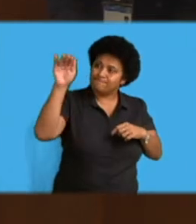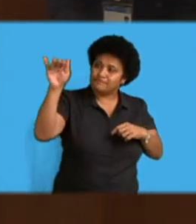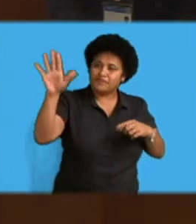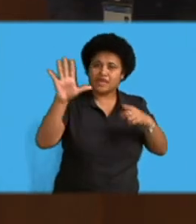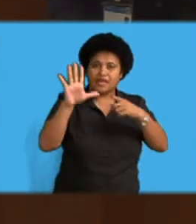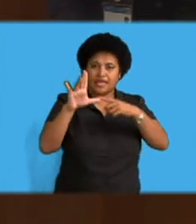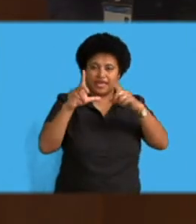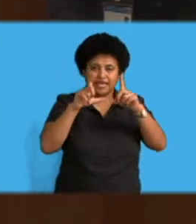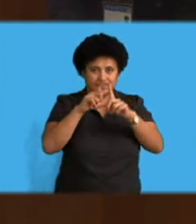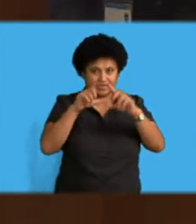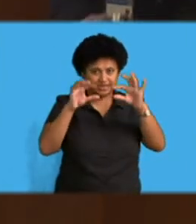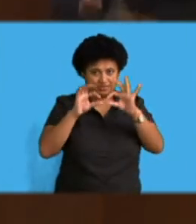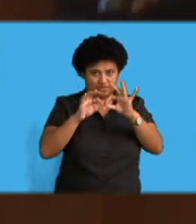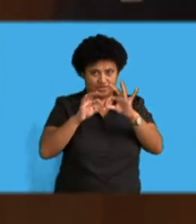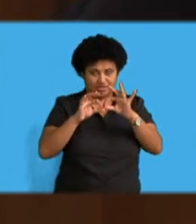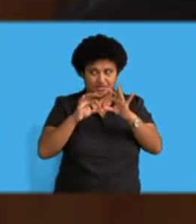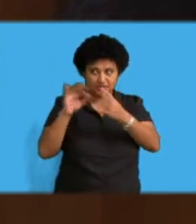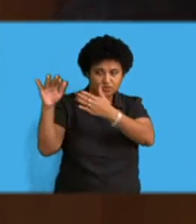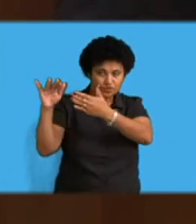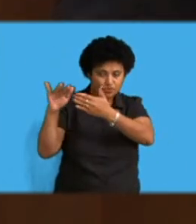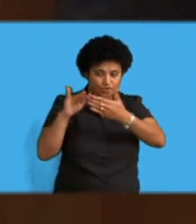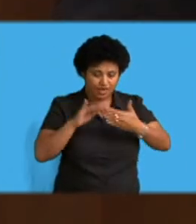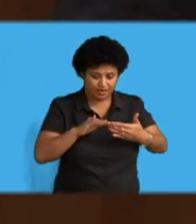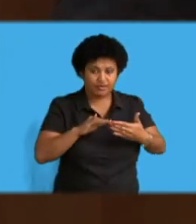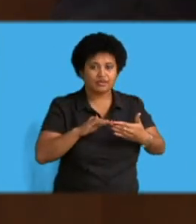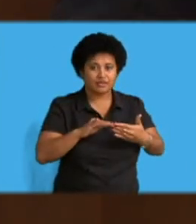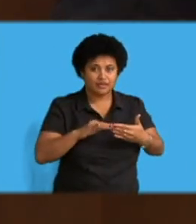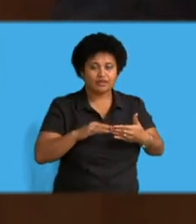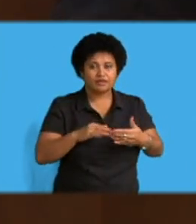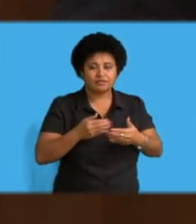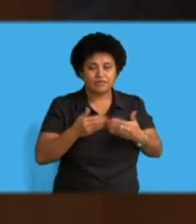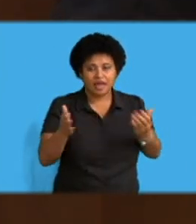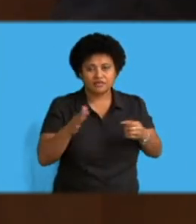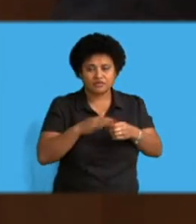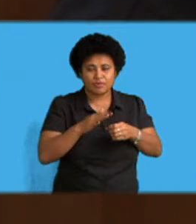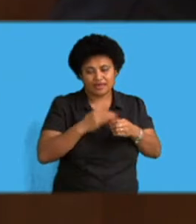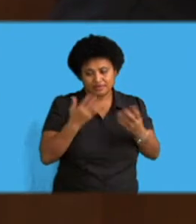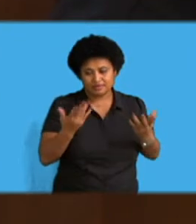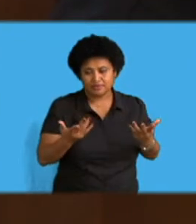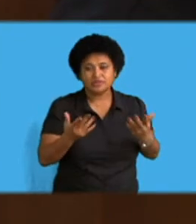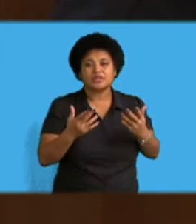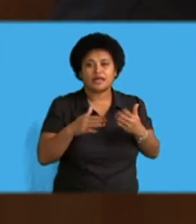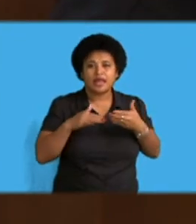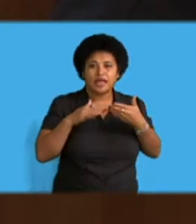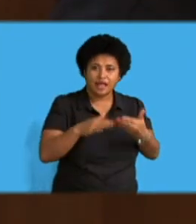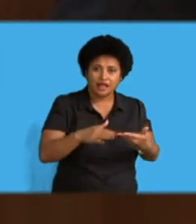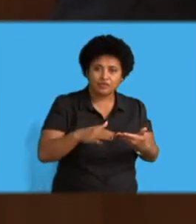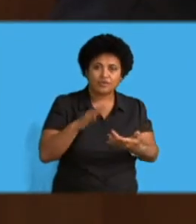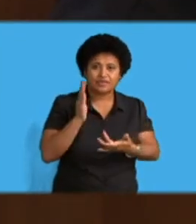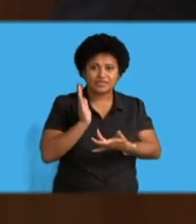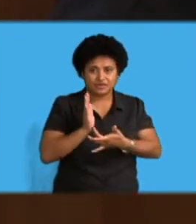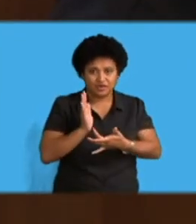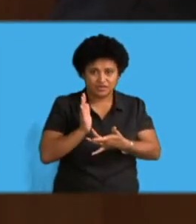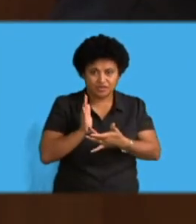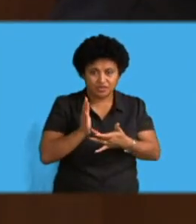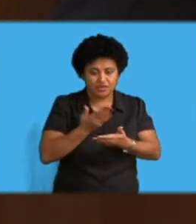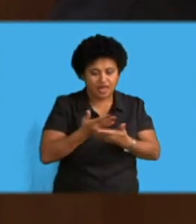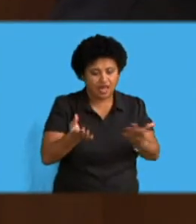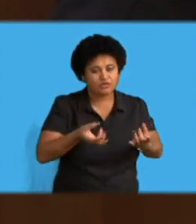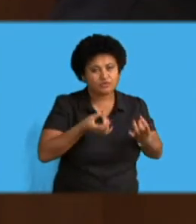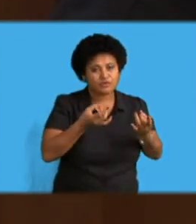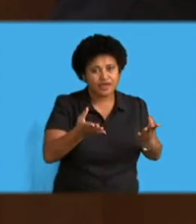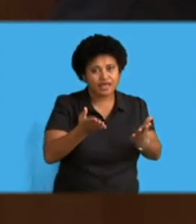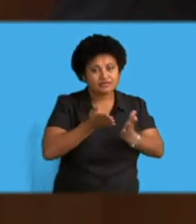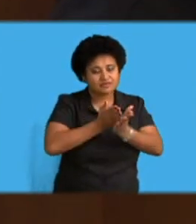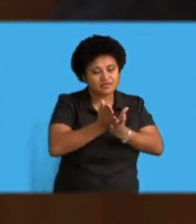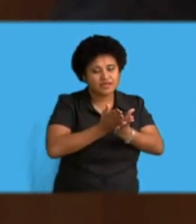to leapfrog the ICT-related development and the digitization of financial inclusion initiatives in the provision of services to our citizens throughout the